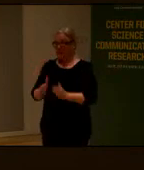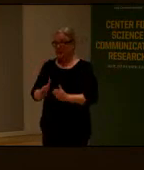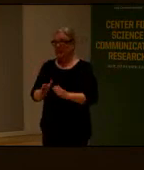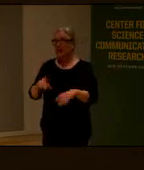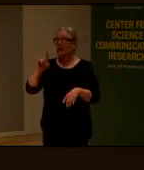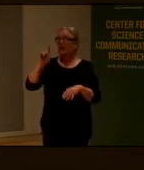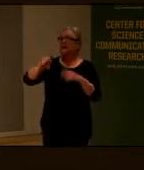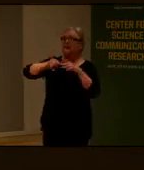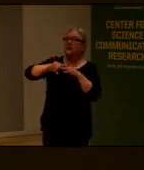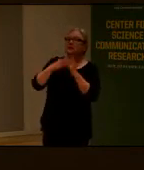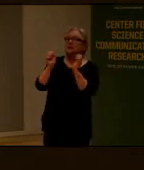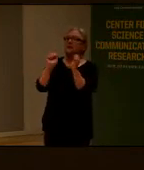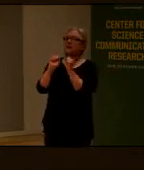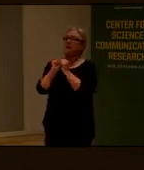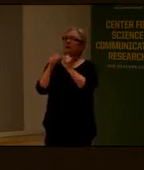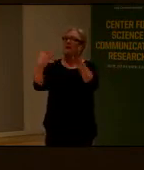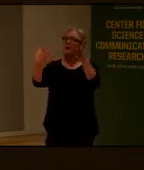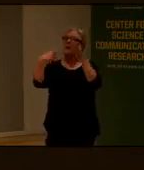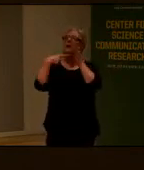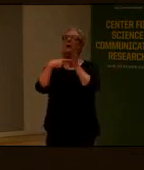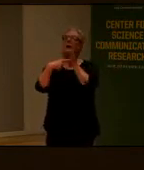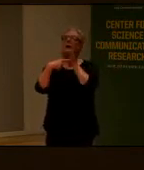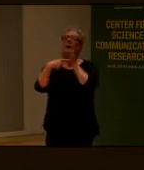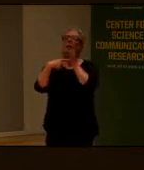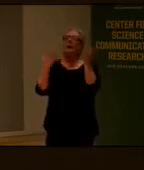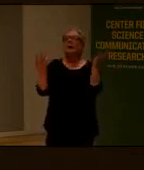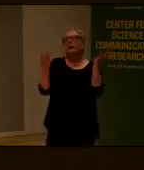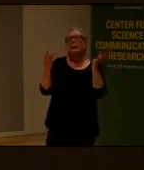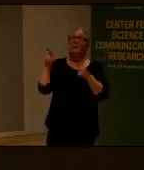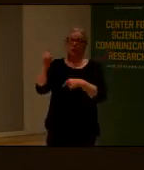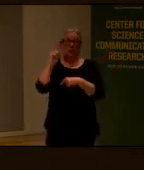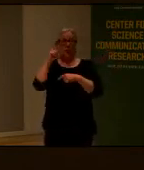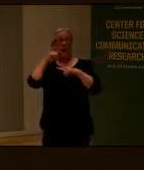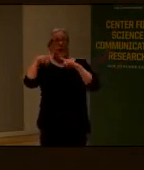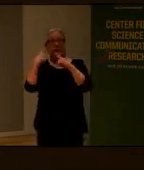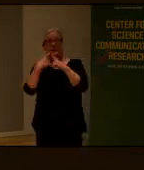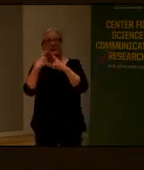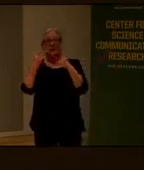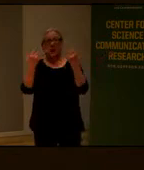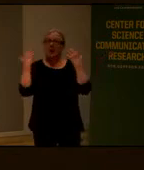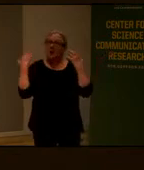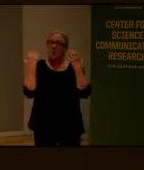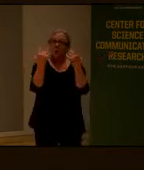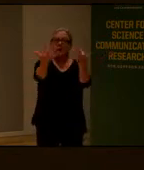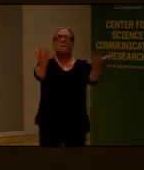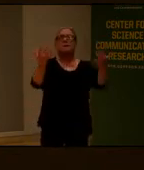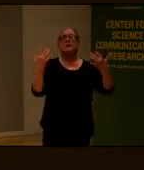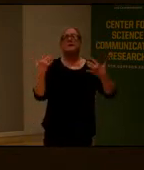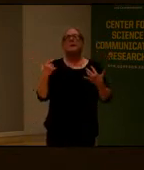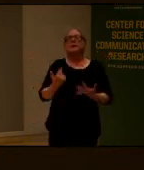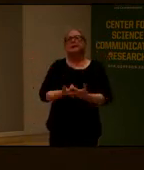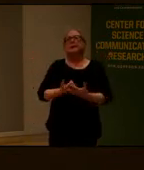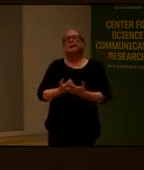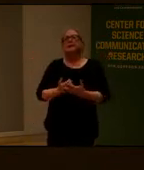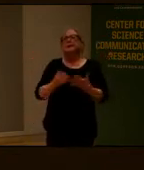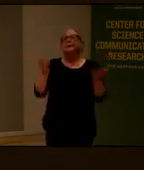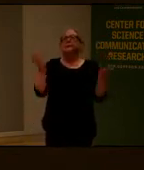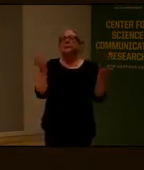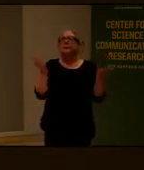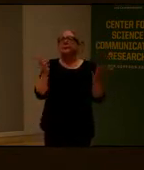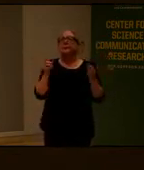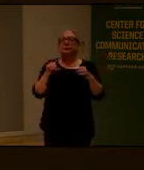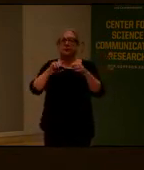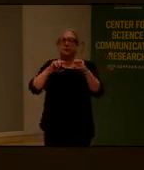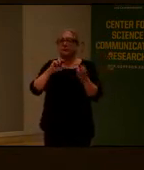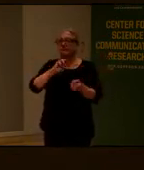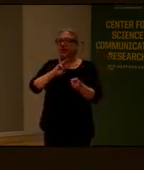caveats. So you ask about wildfires and climate change, and the first thing here